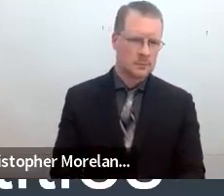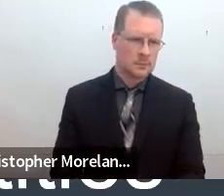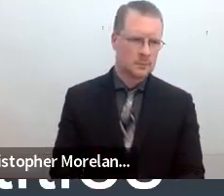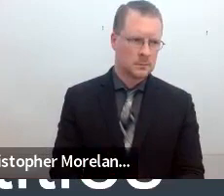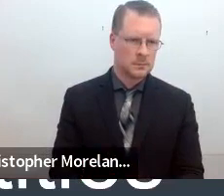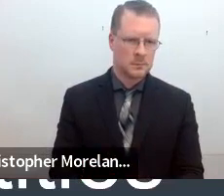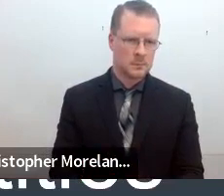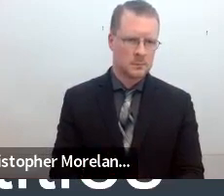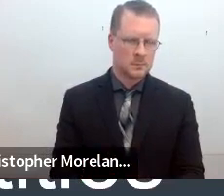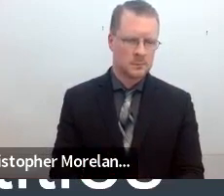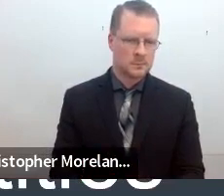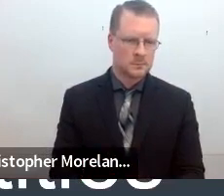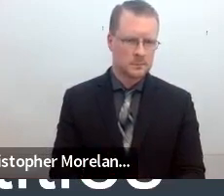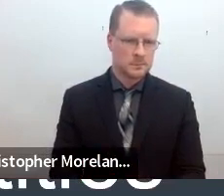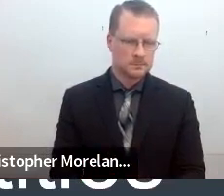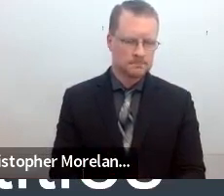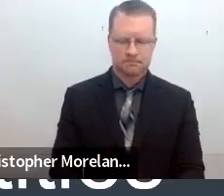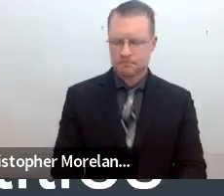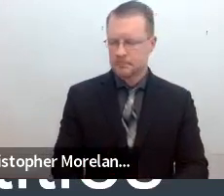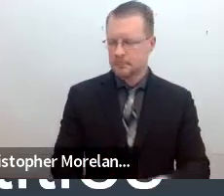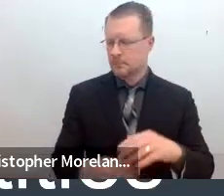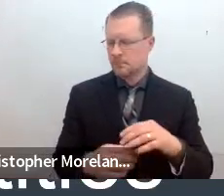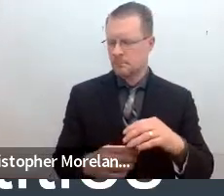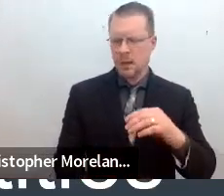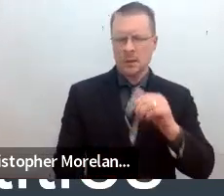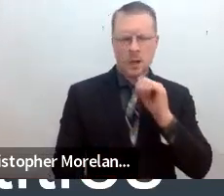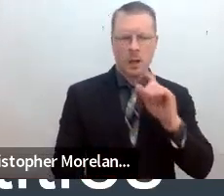diversity within our community.